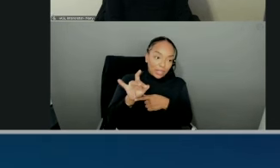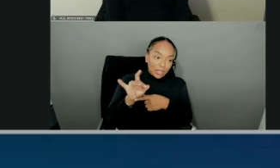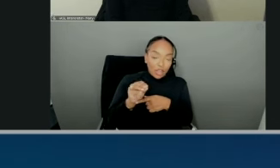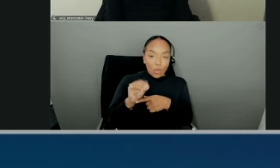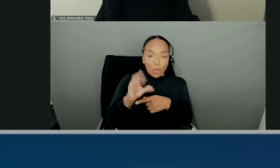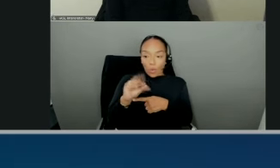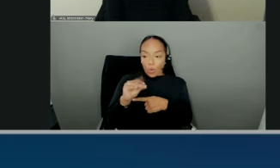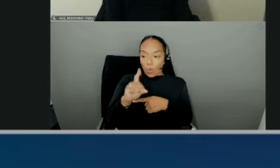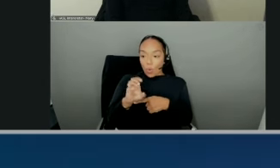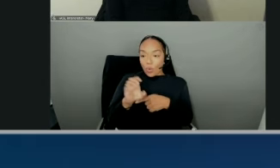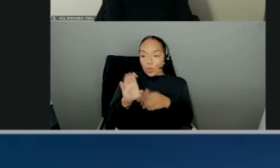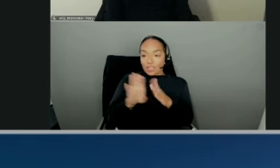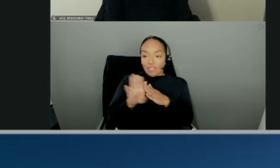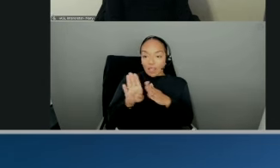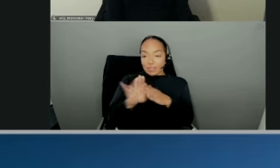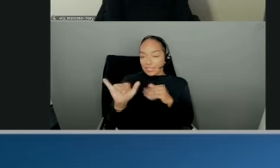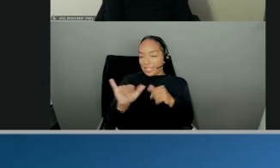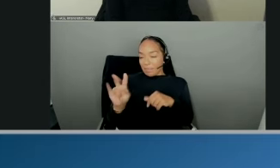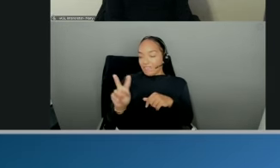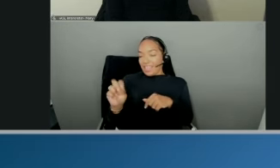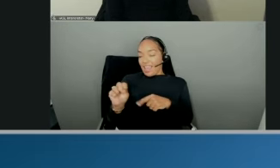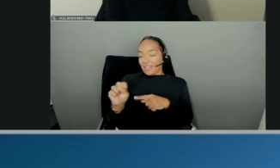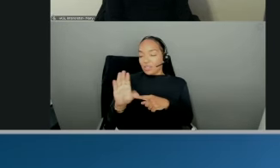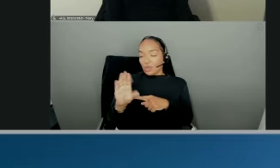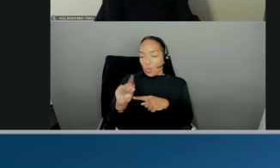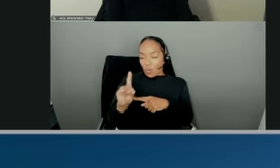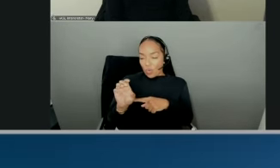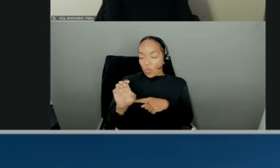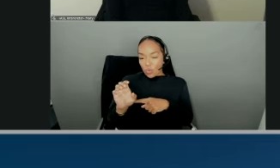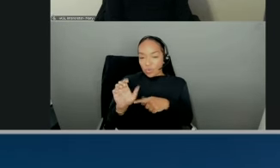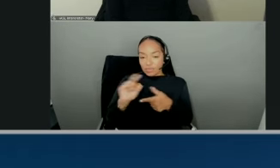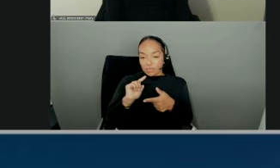which is like the VS Code version of